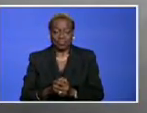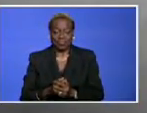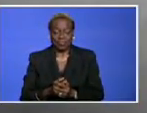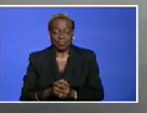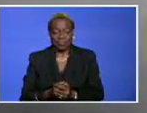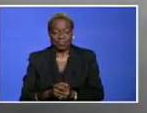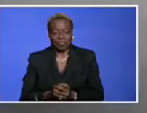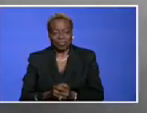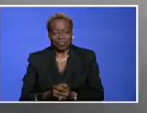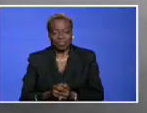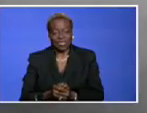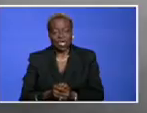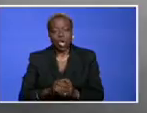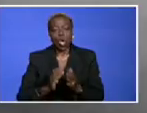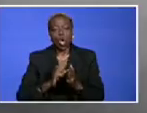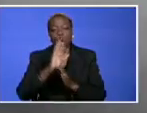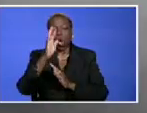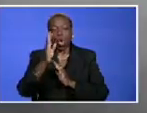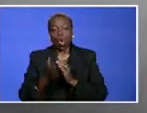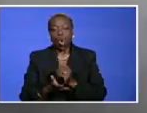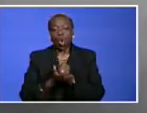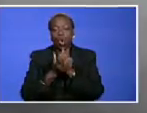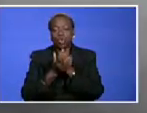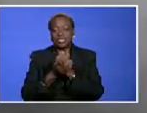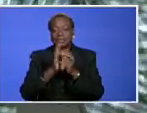can do this. You just hold up your hands for me.